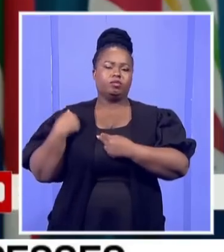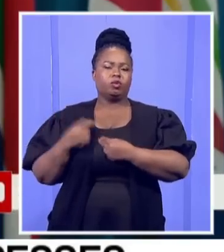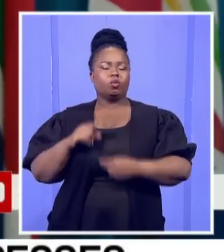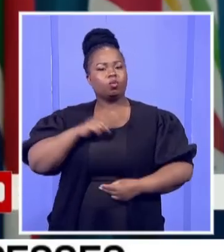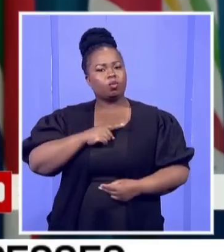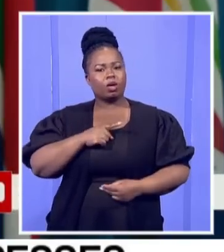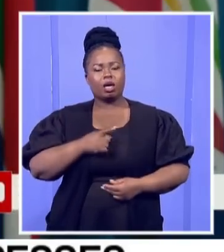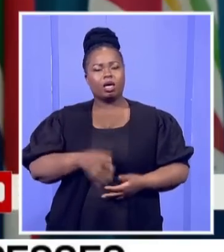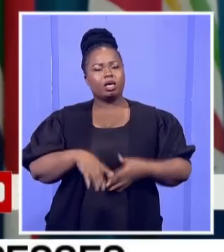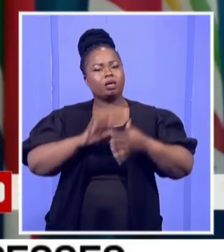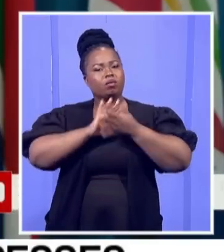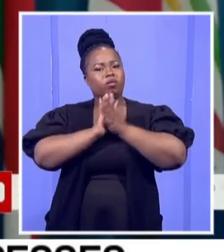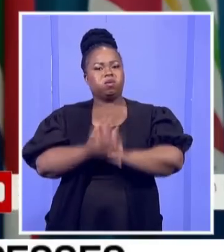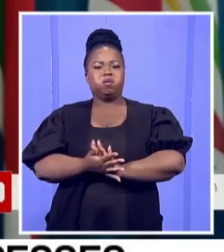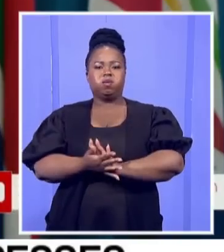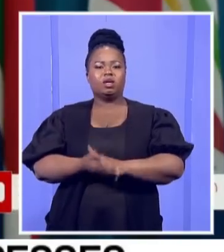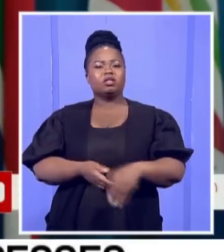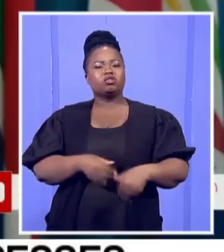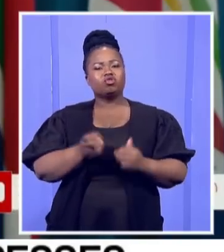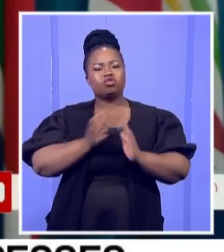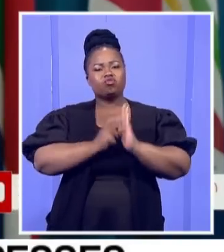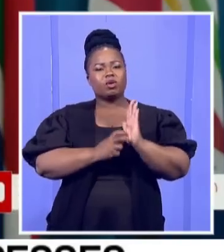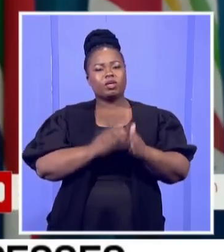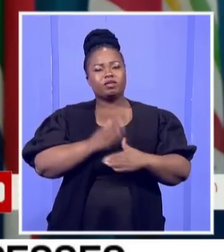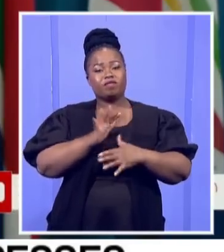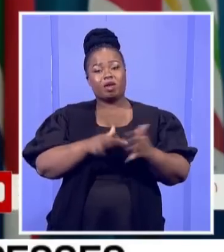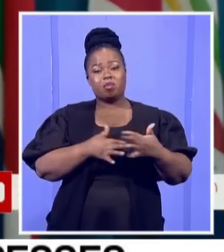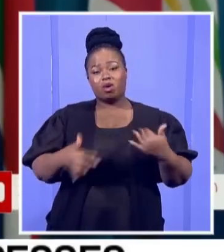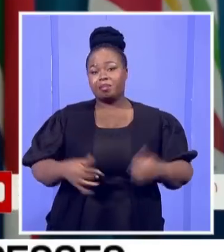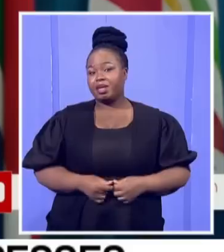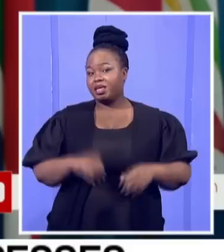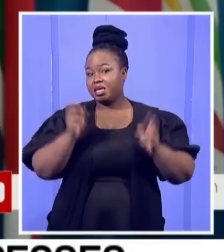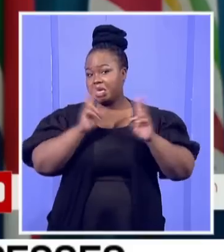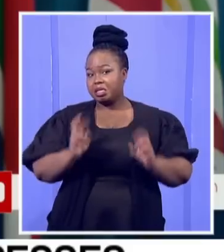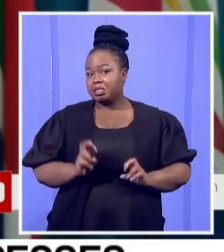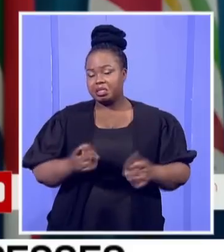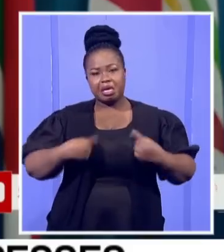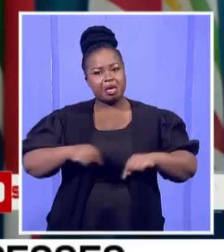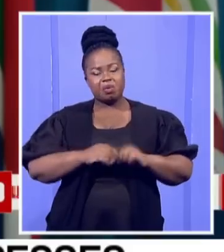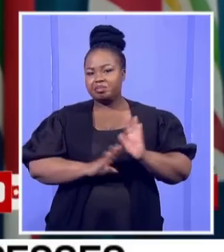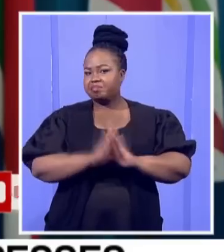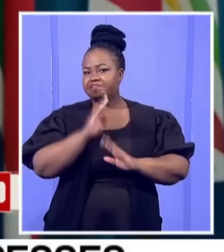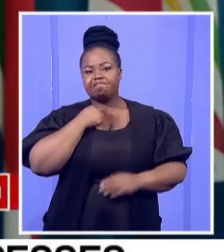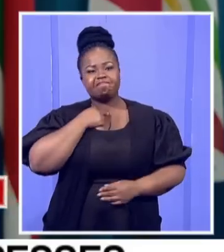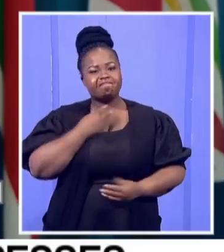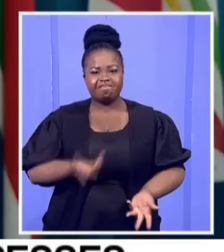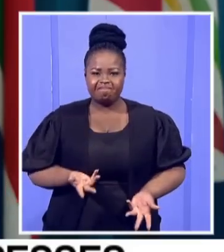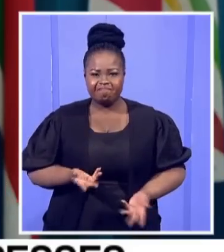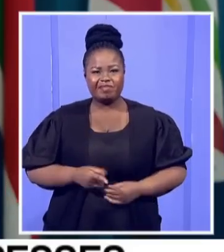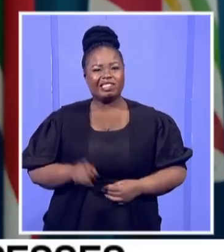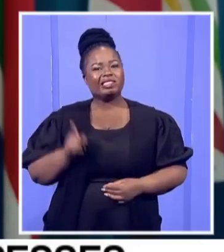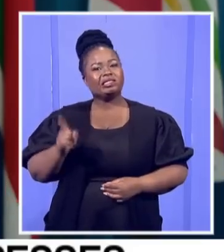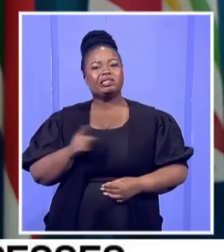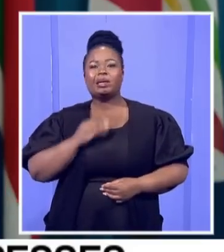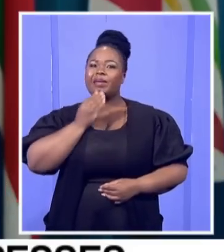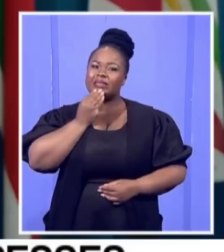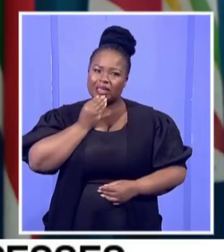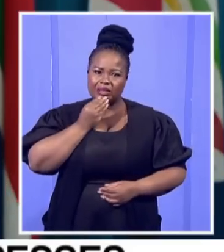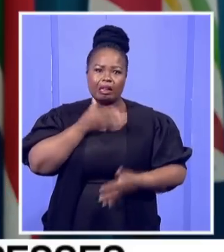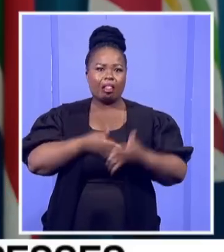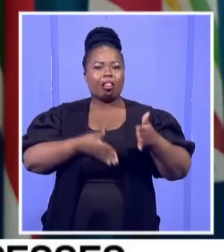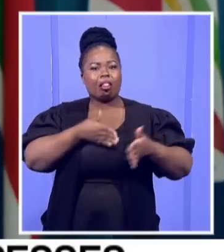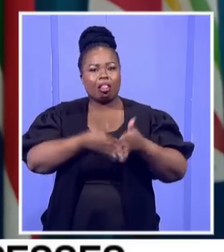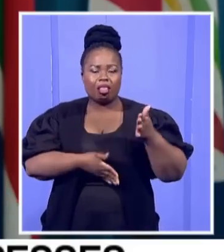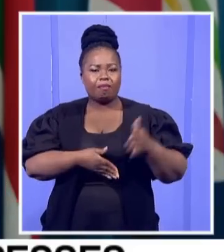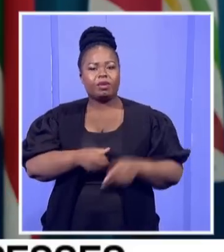dysfunctional regulatory framework that has prevented our energy sector's recovery. He has repeatedly blocked